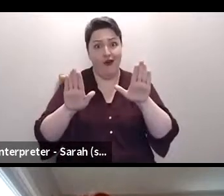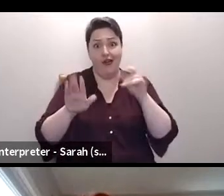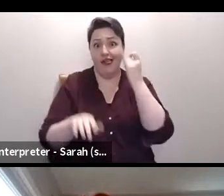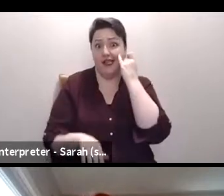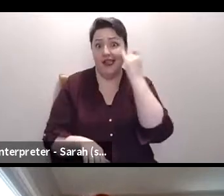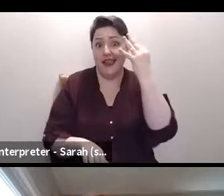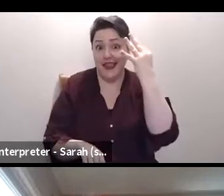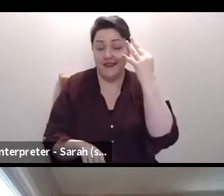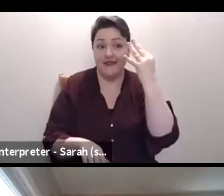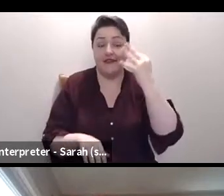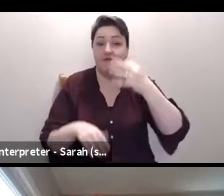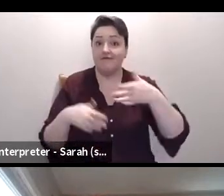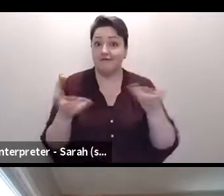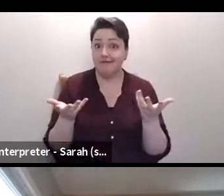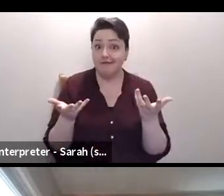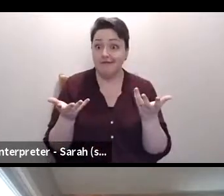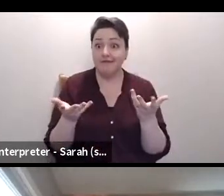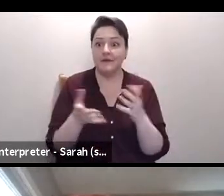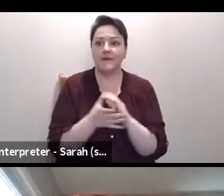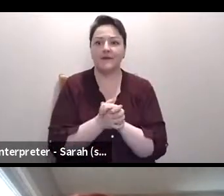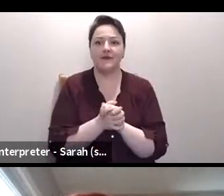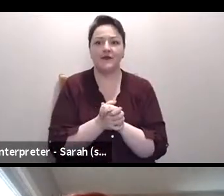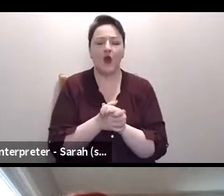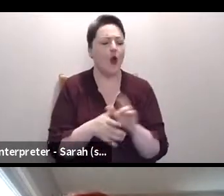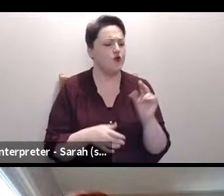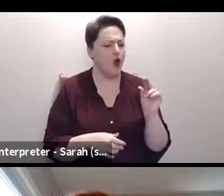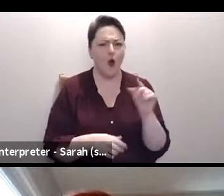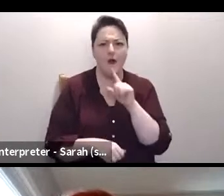see sort of, oh no, actually it was